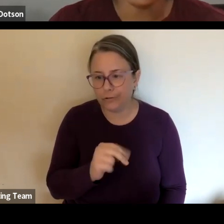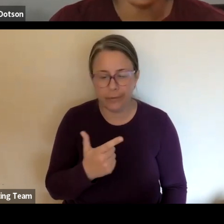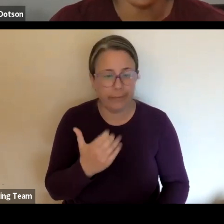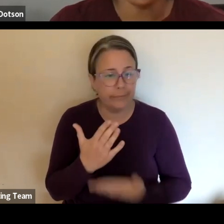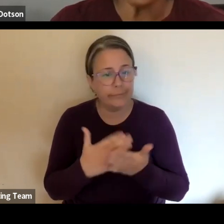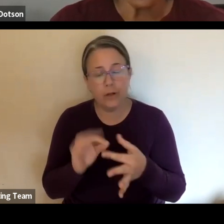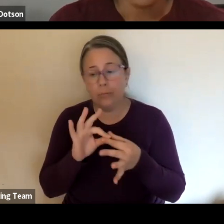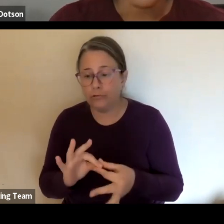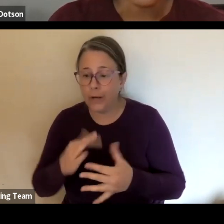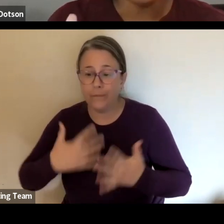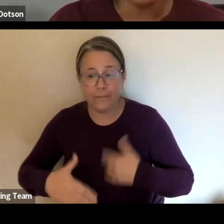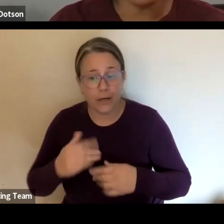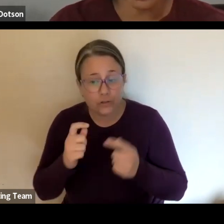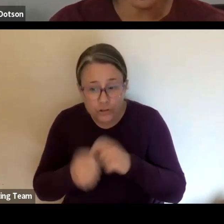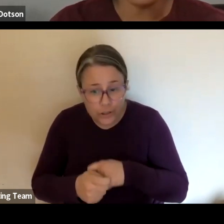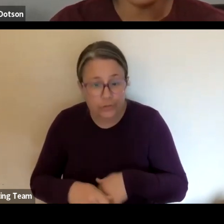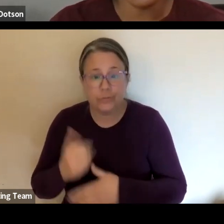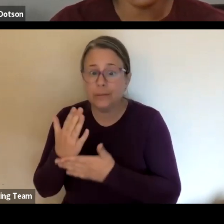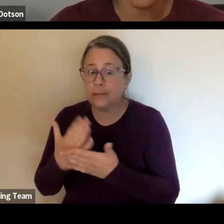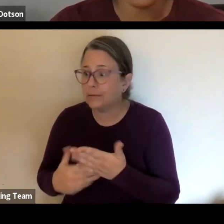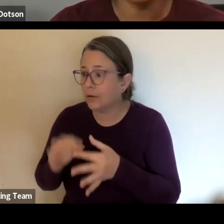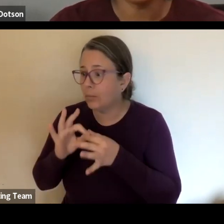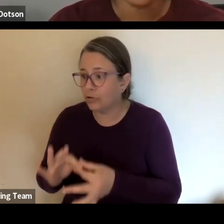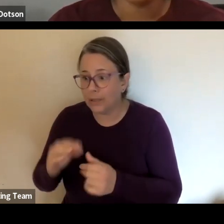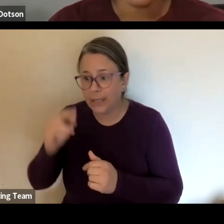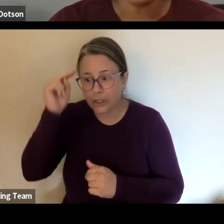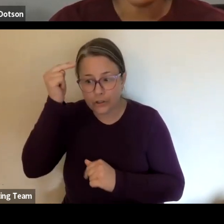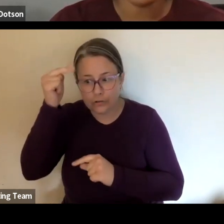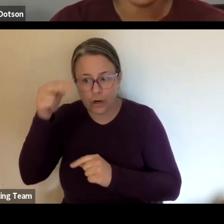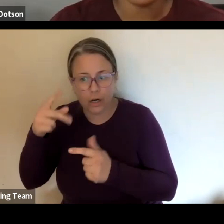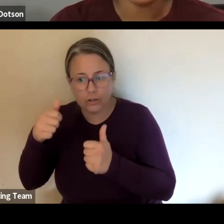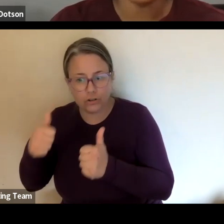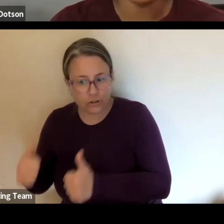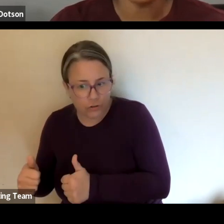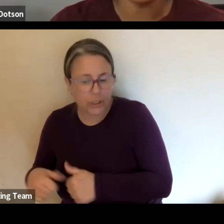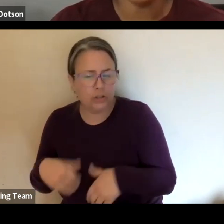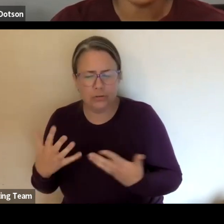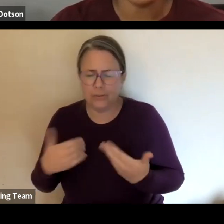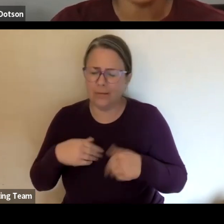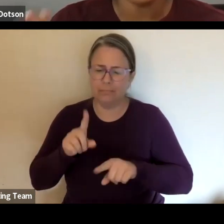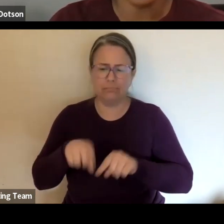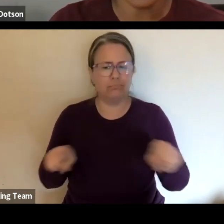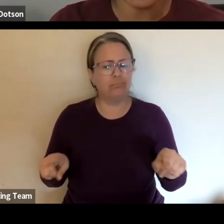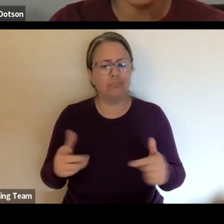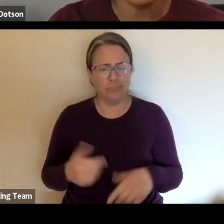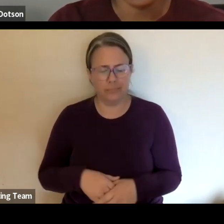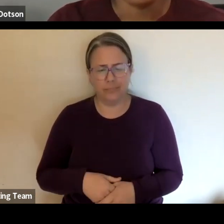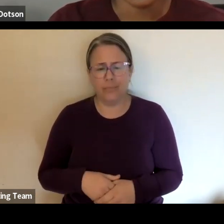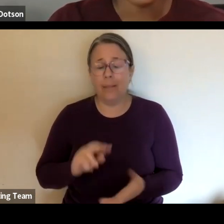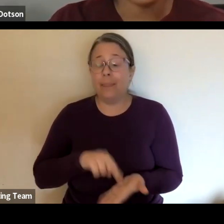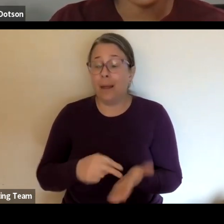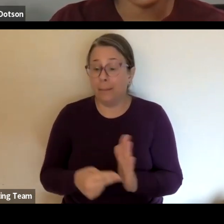So what that means is that if we paid attention to the symptom profile of the person, maybe we would realize that